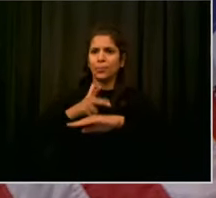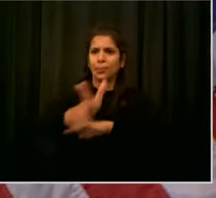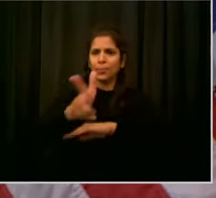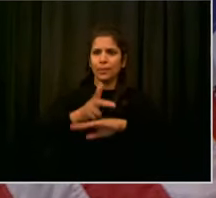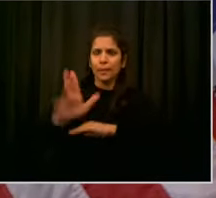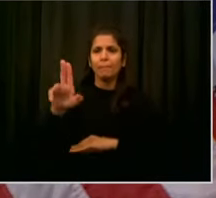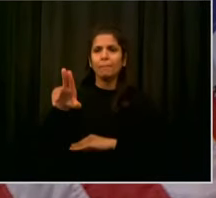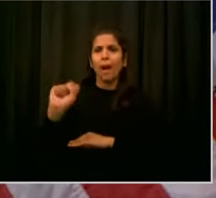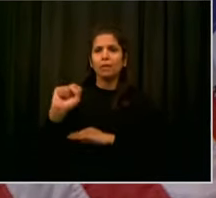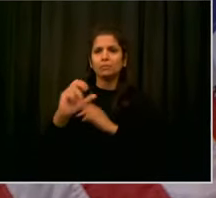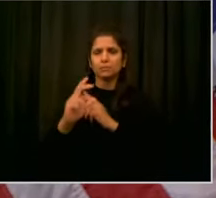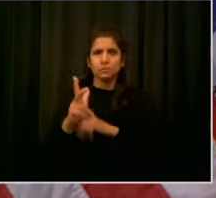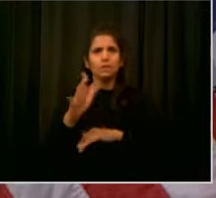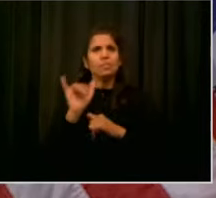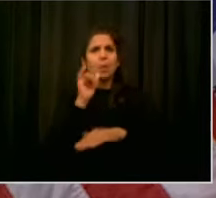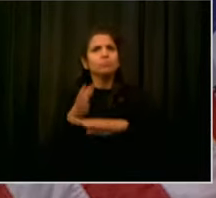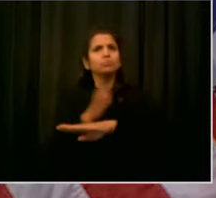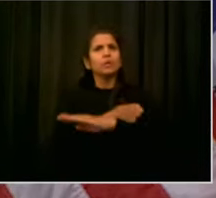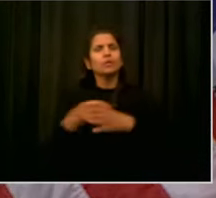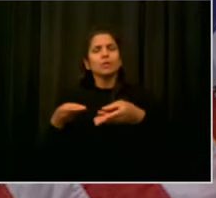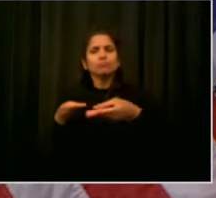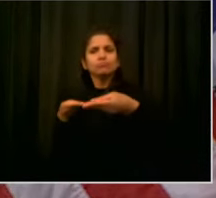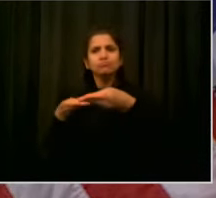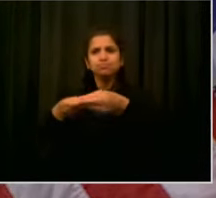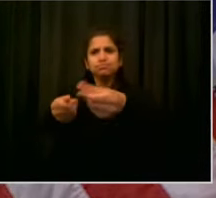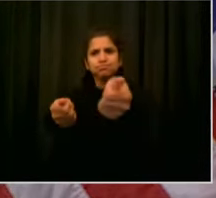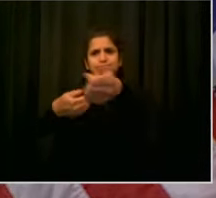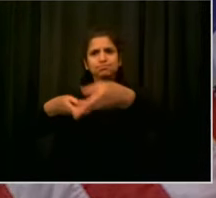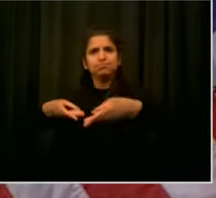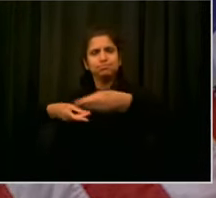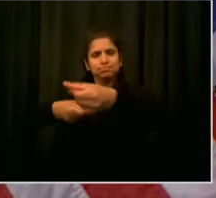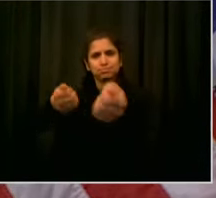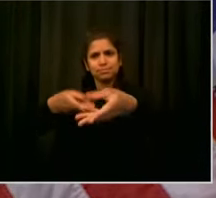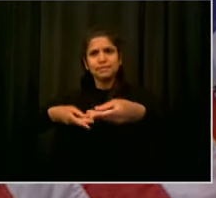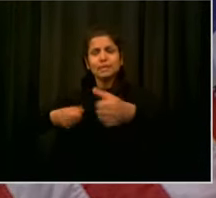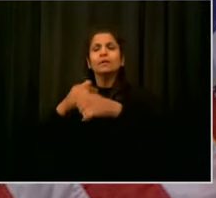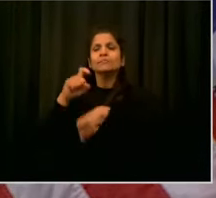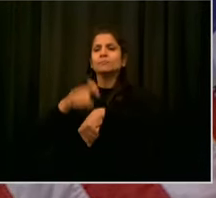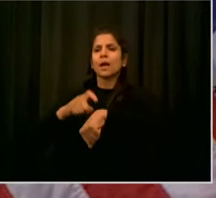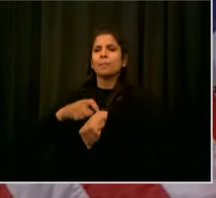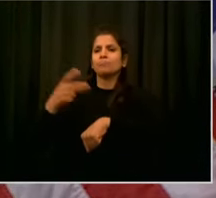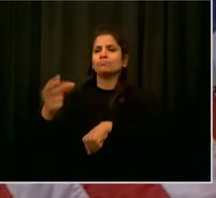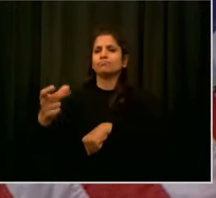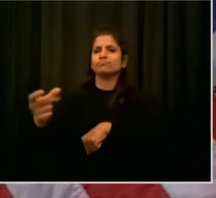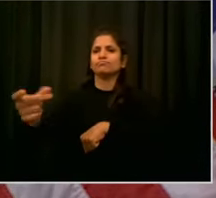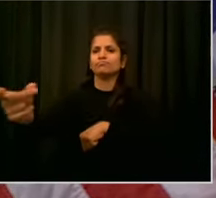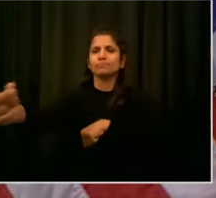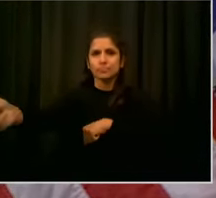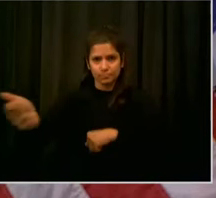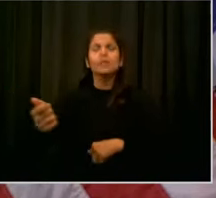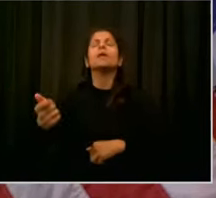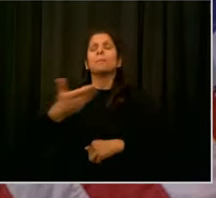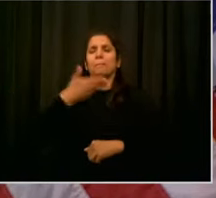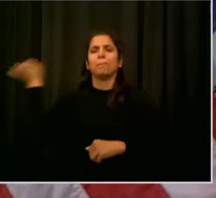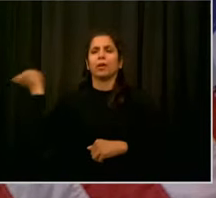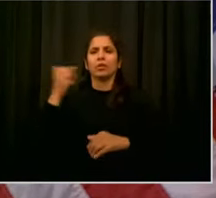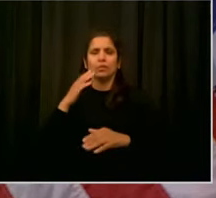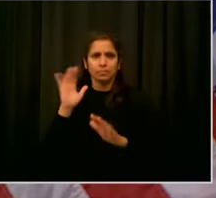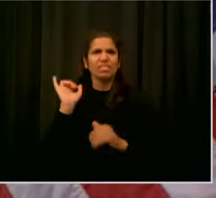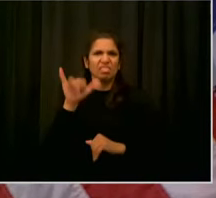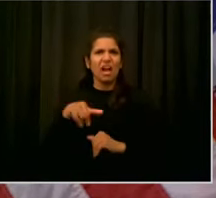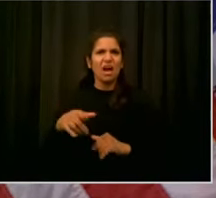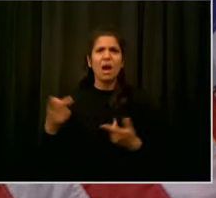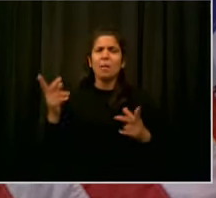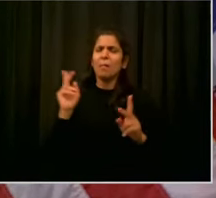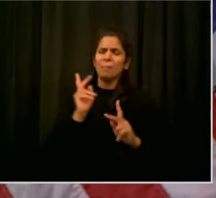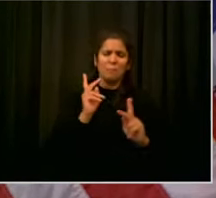to say on that as we can get through these, you know, next days, obviously. But we do want to absolutely deepen that